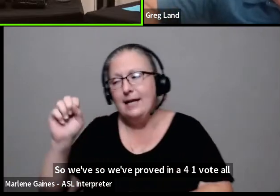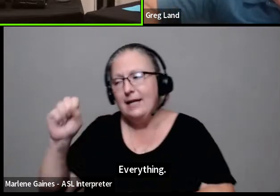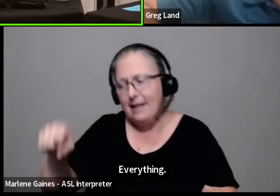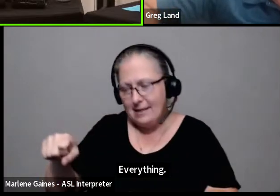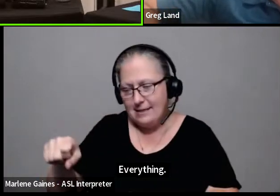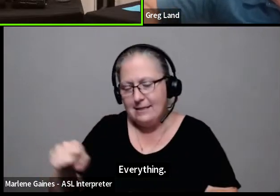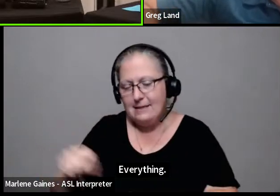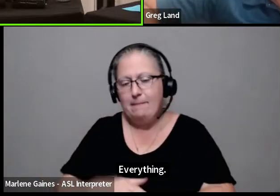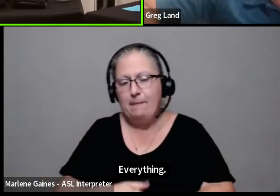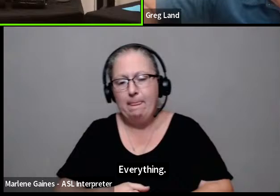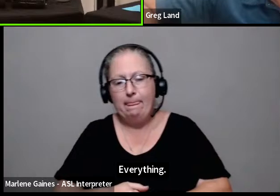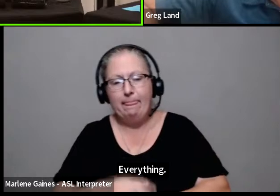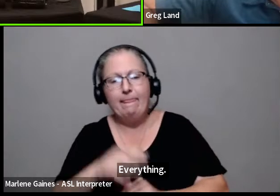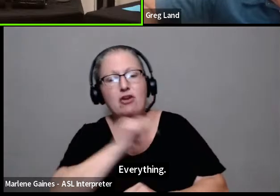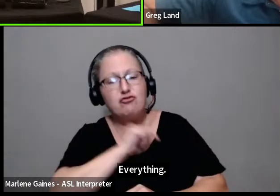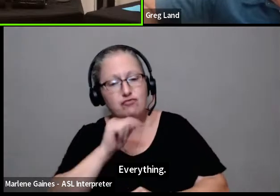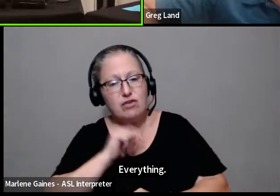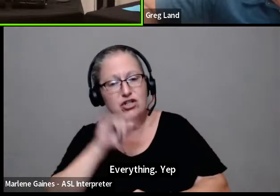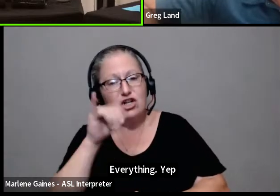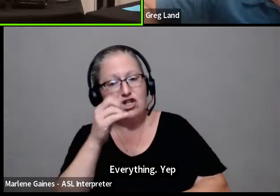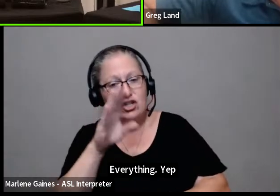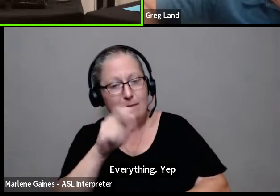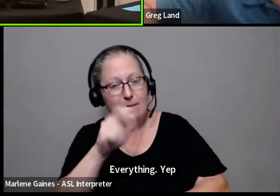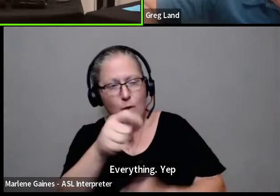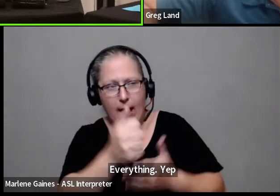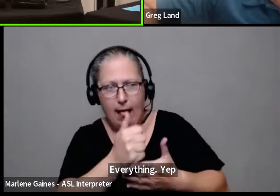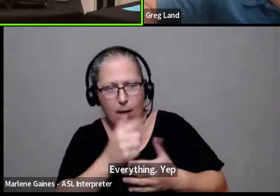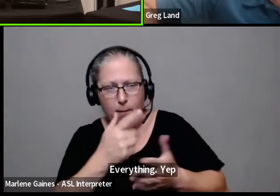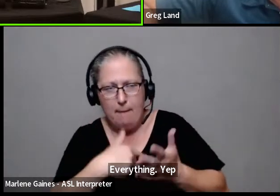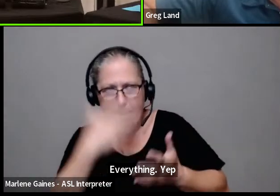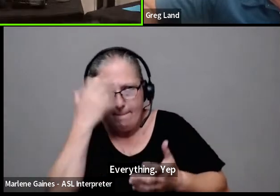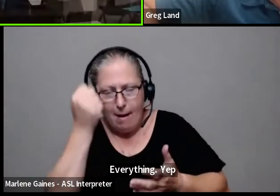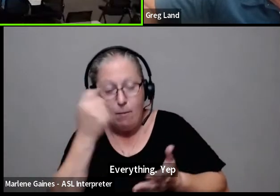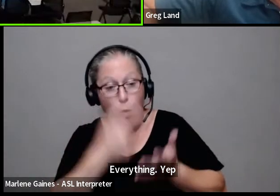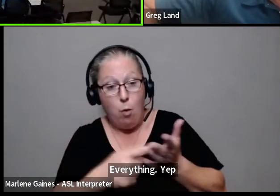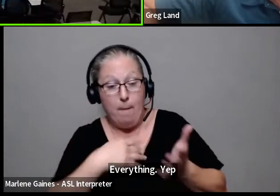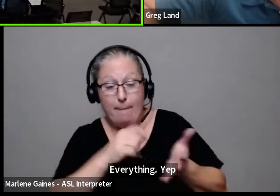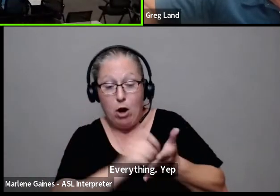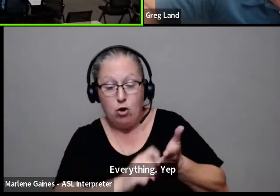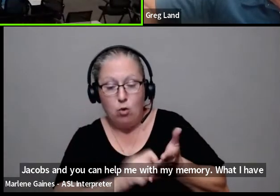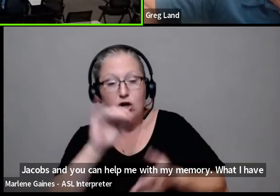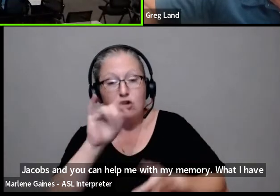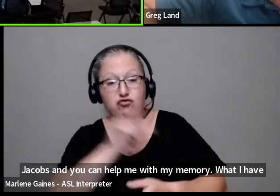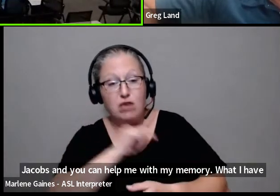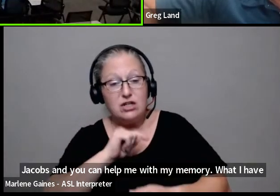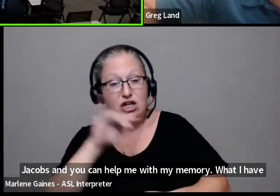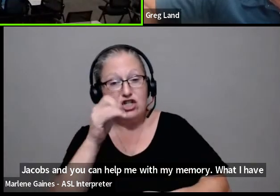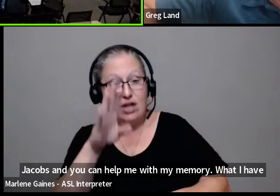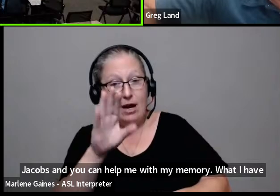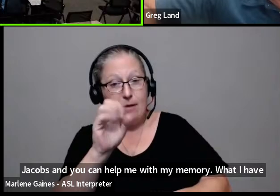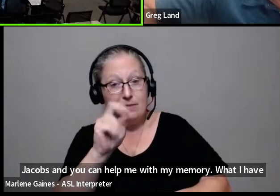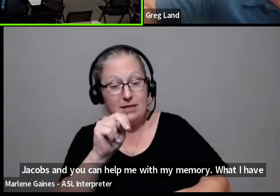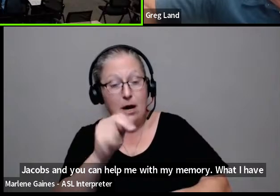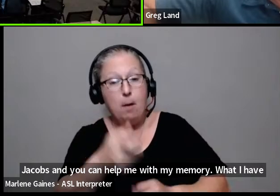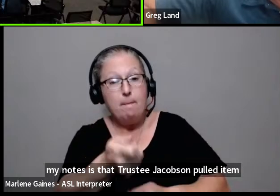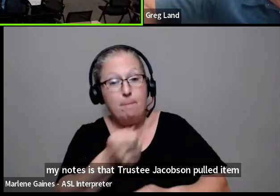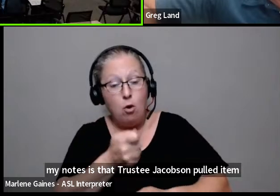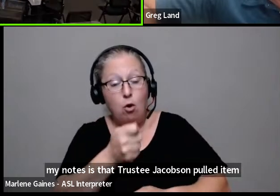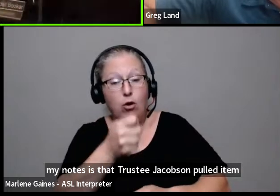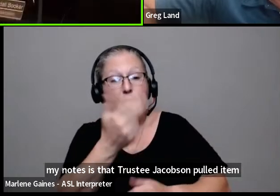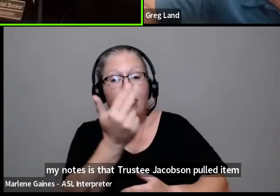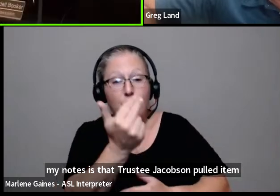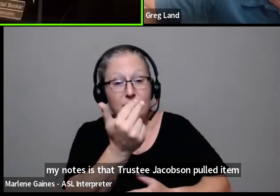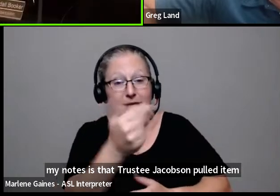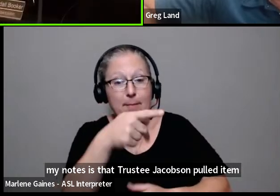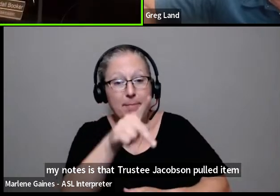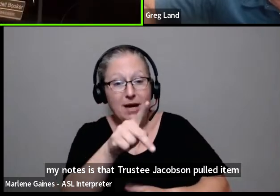Yeah. And Trustee Jacobson, you can help me with my memory. What I have in my notes is that Trustee Jacobson pulled item 13, PD contracts,